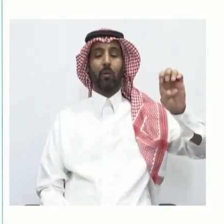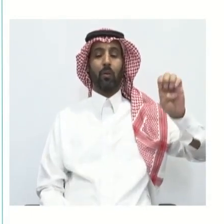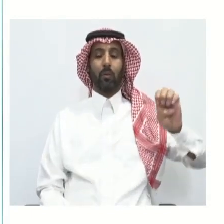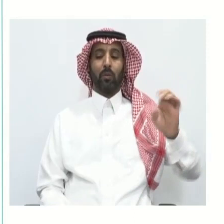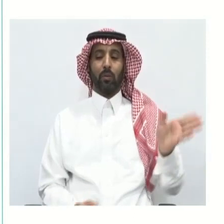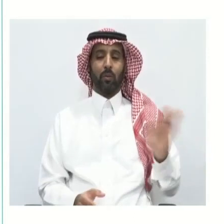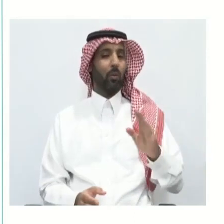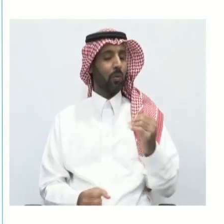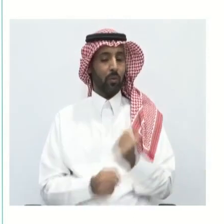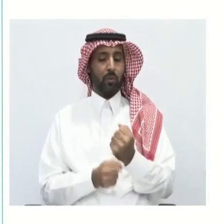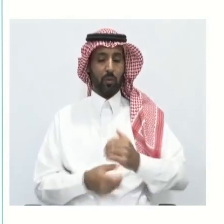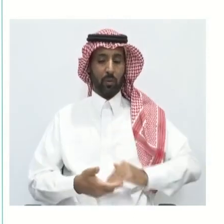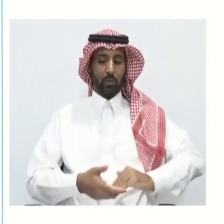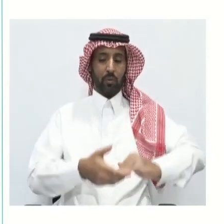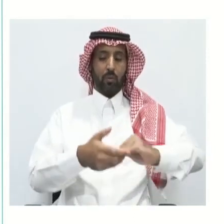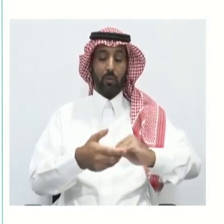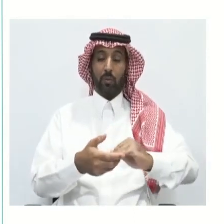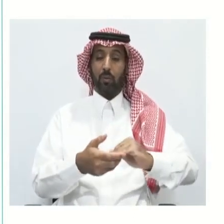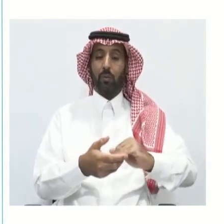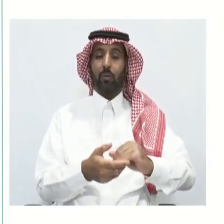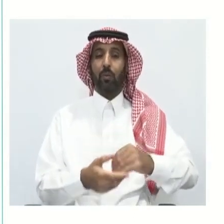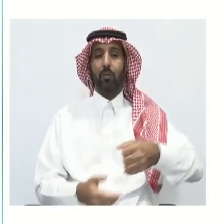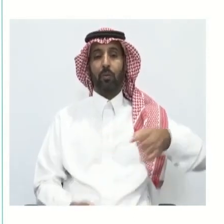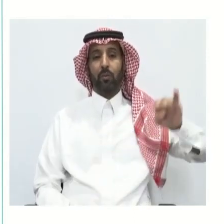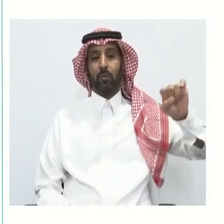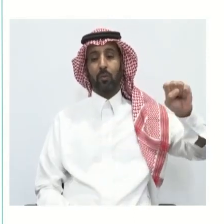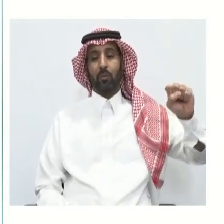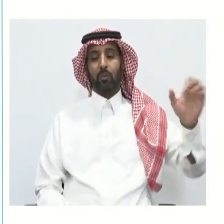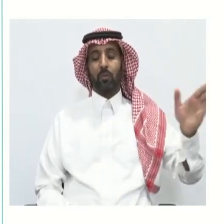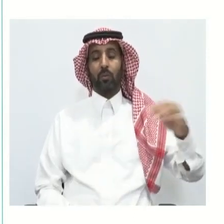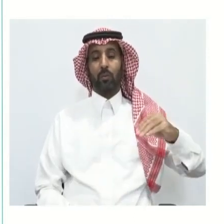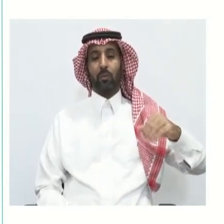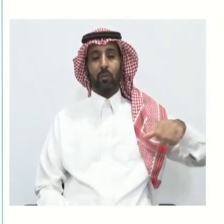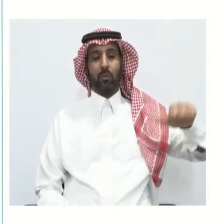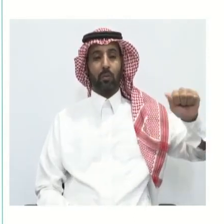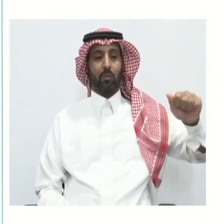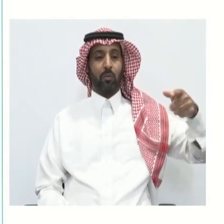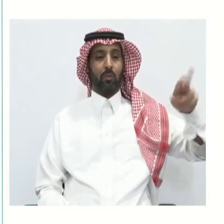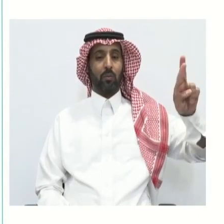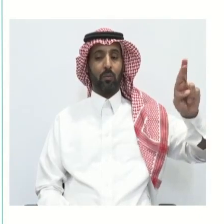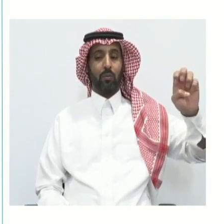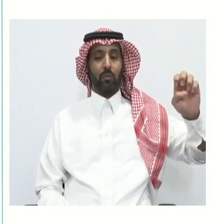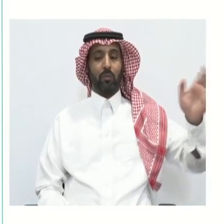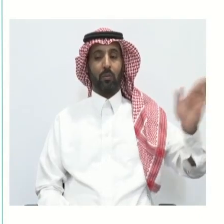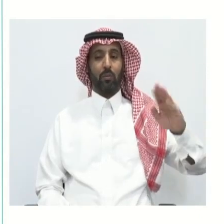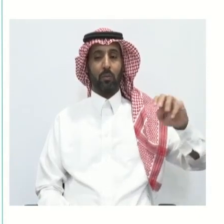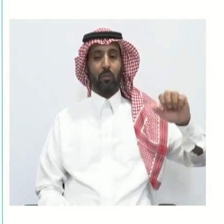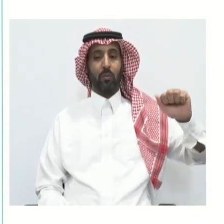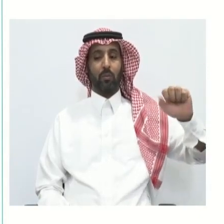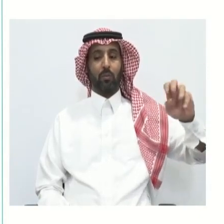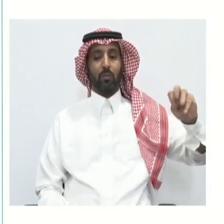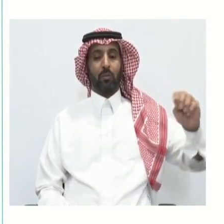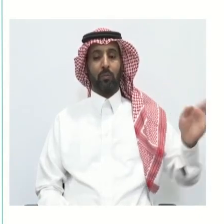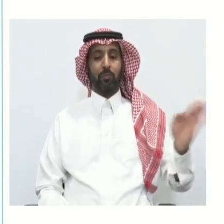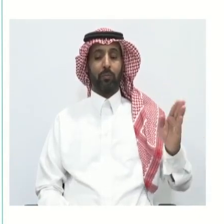Be going to. Of course, be here means am, is, or are. So we use be